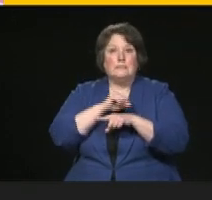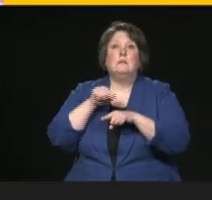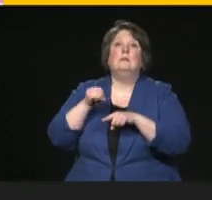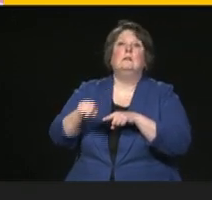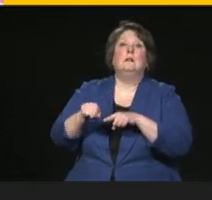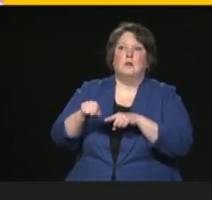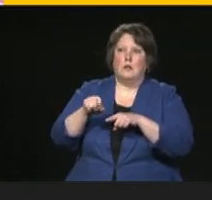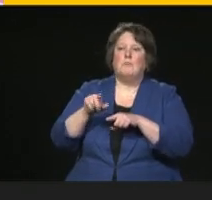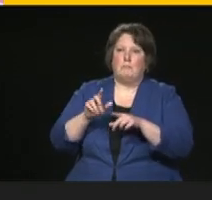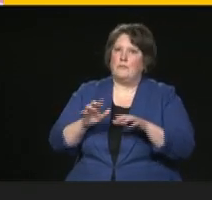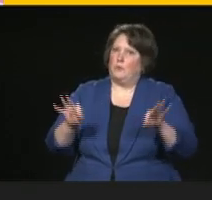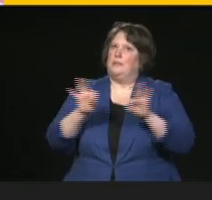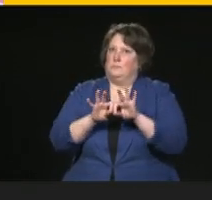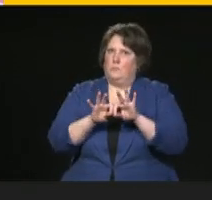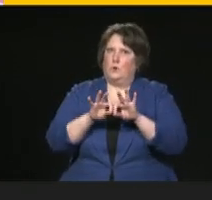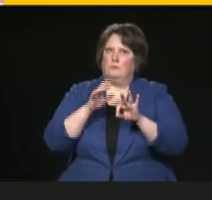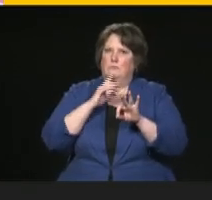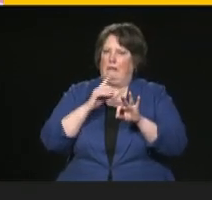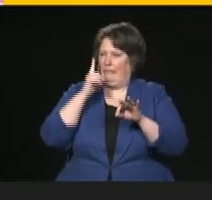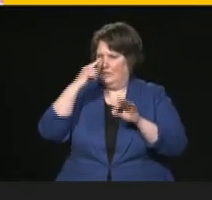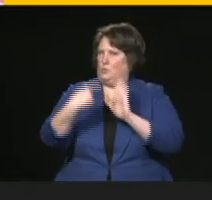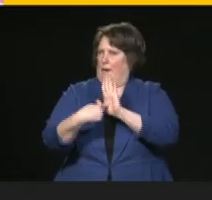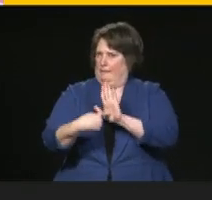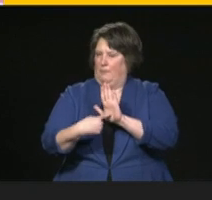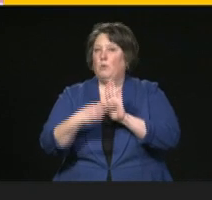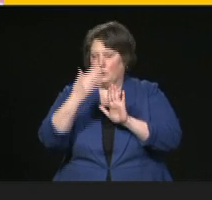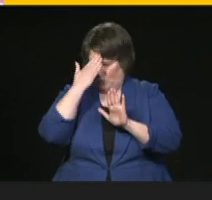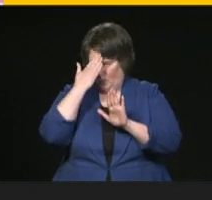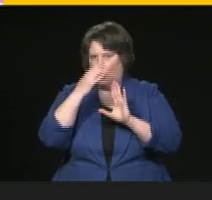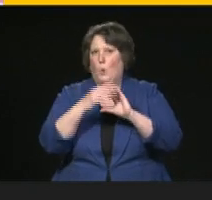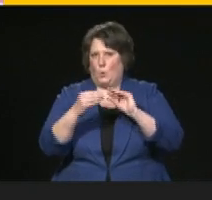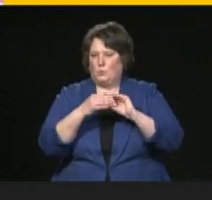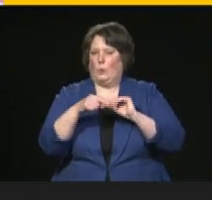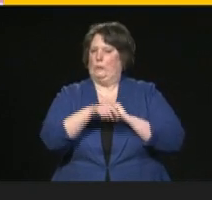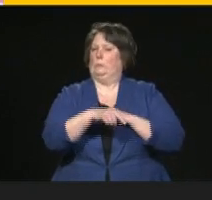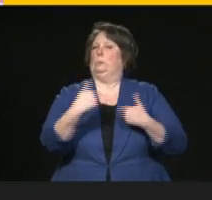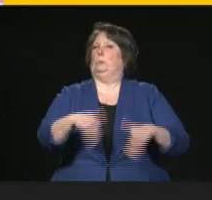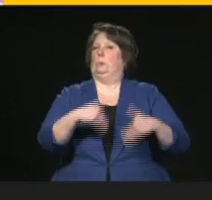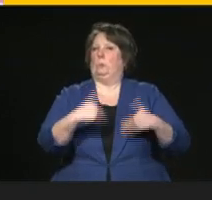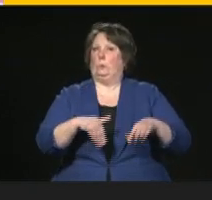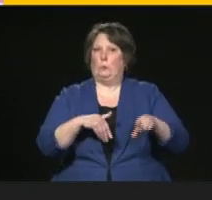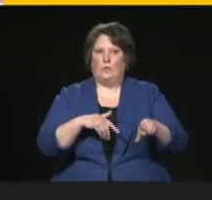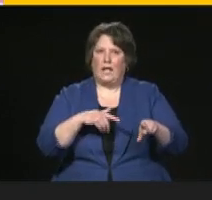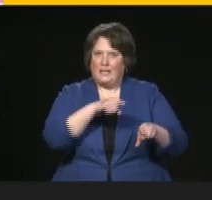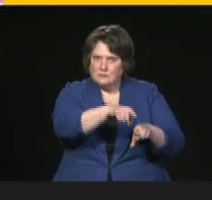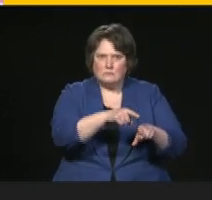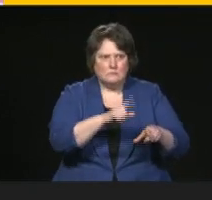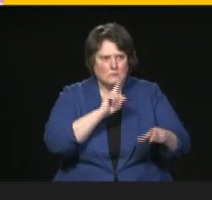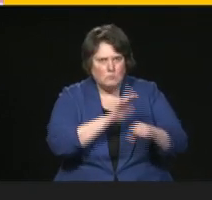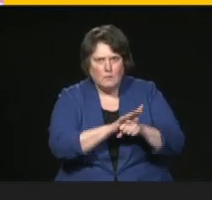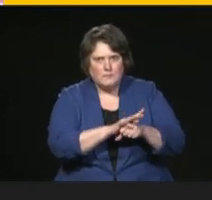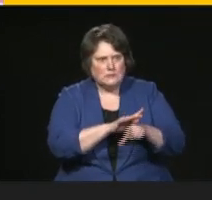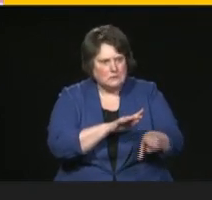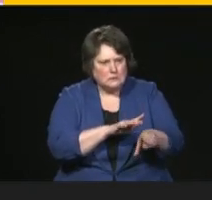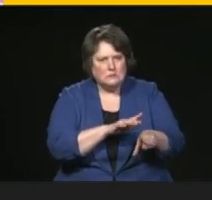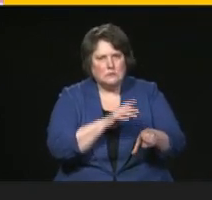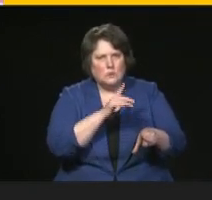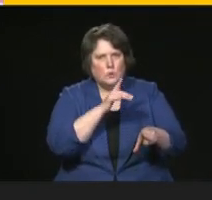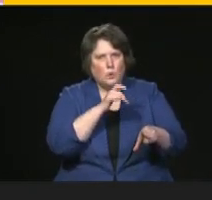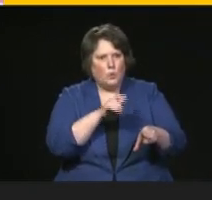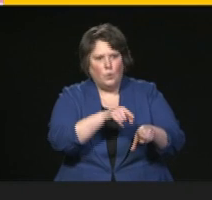have assurances that that would not happen to people returned to the United States. So